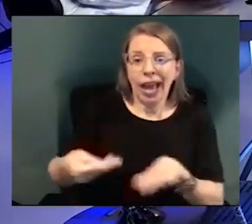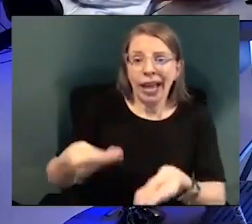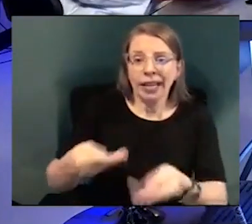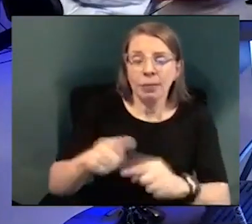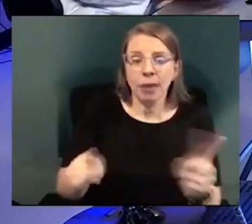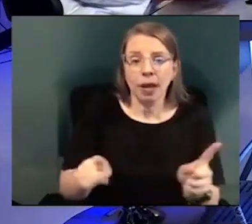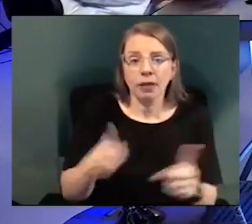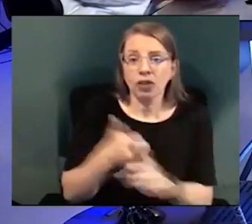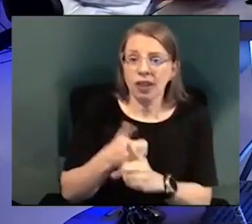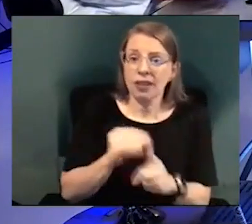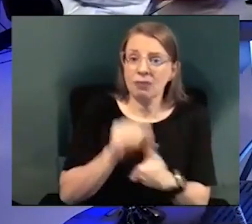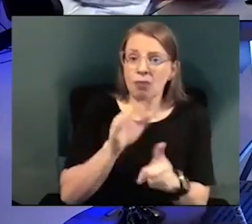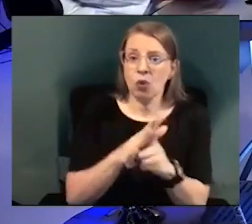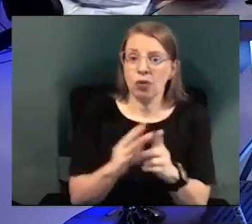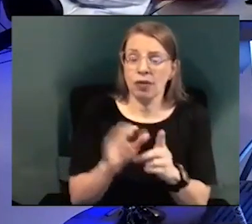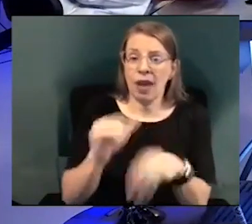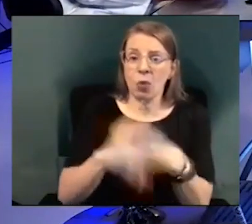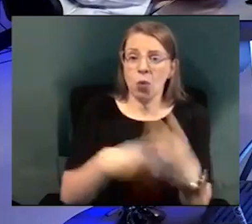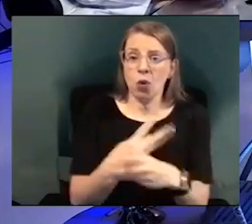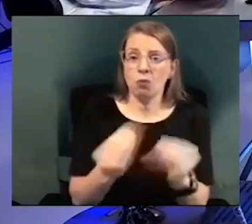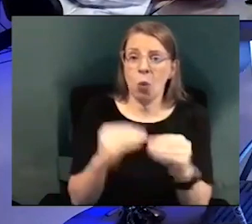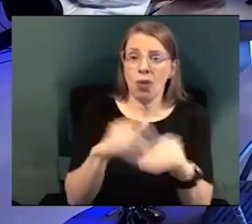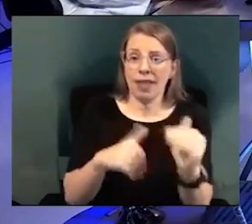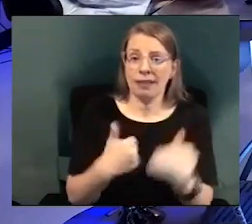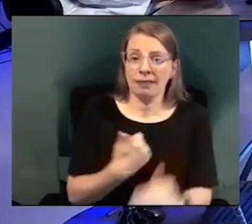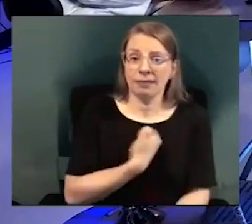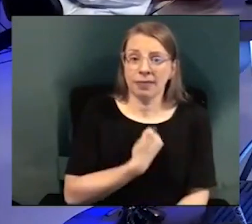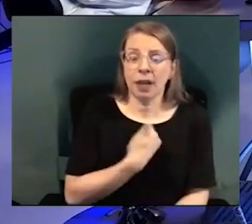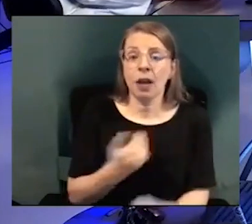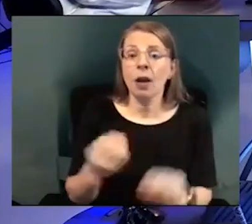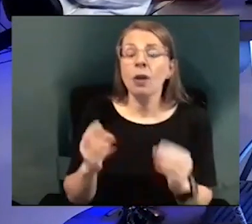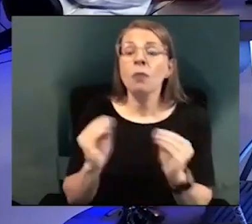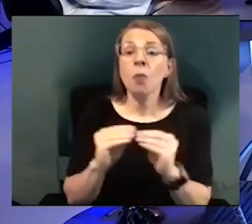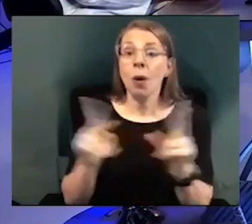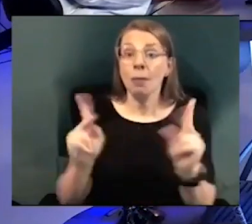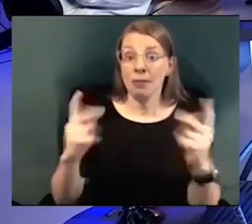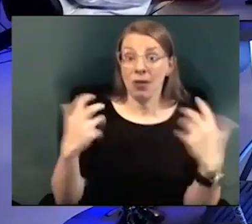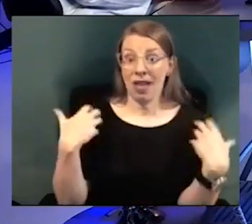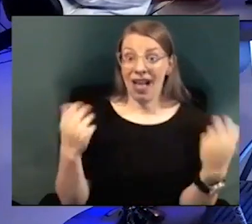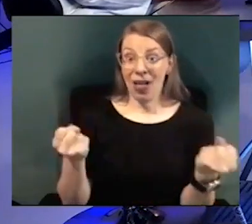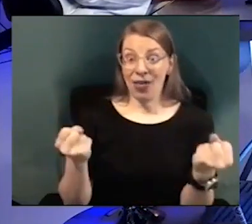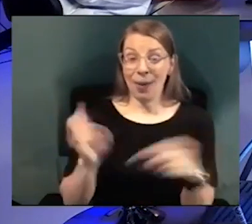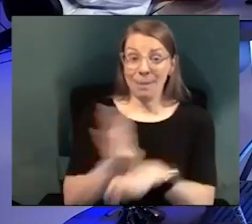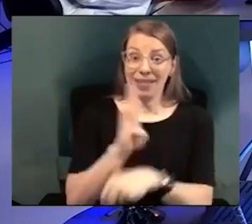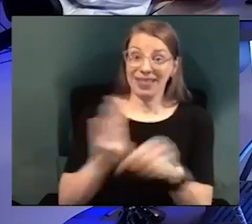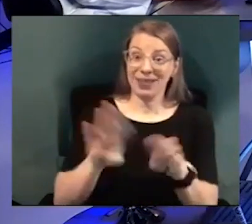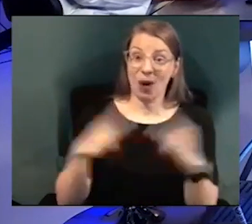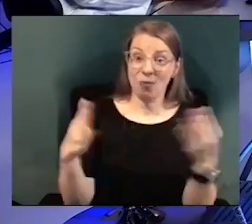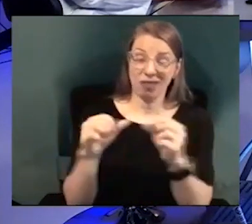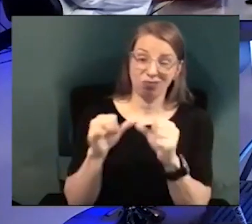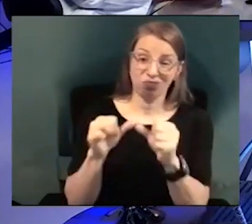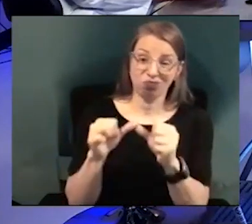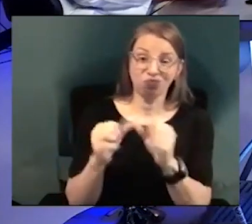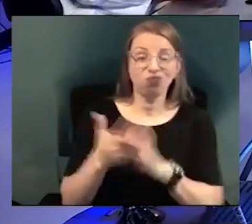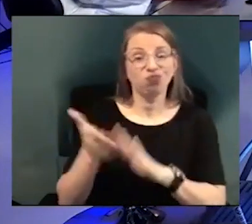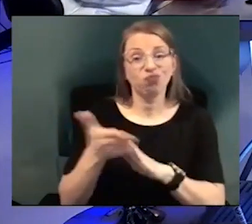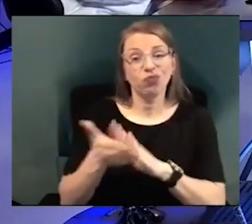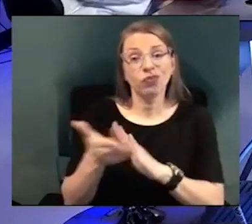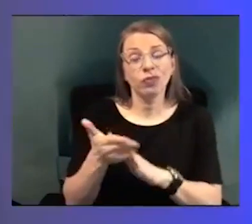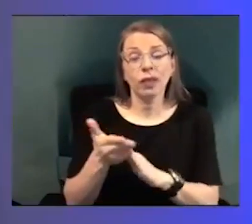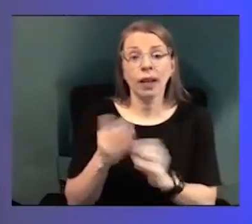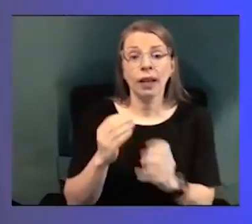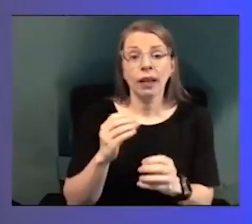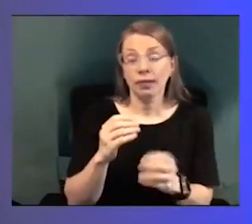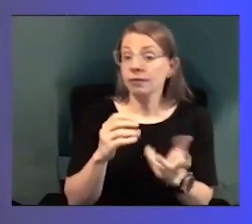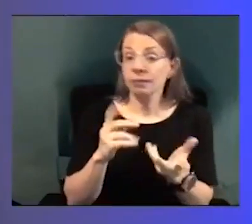Yeah, I think absolutely. The more we can keep people healthy, right, and keep businesses open and make sure that in turn patients can